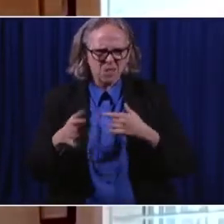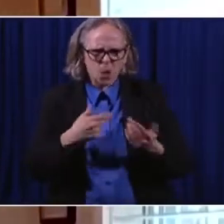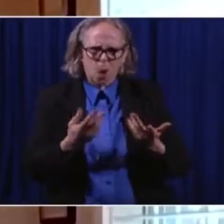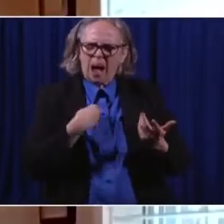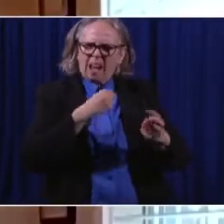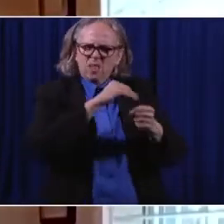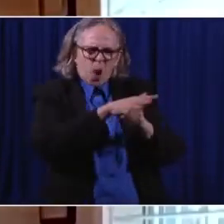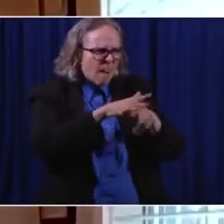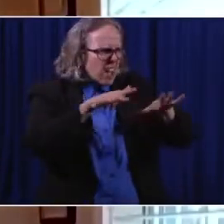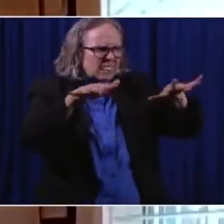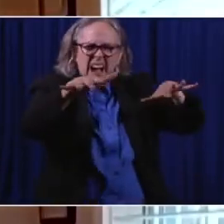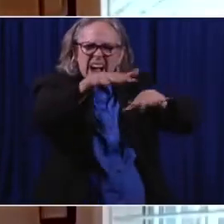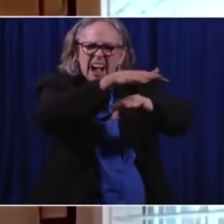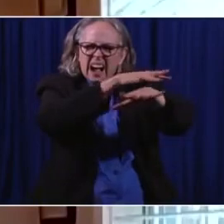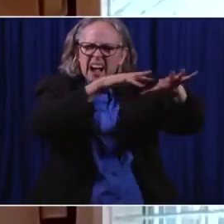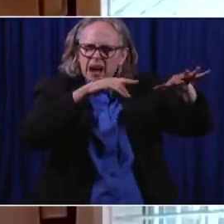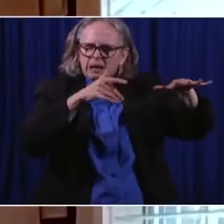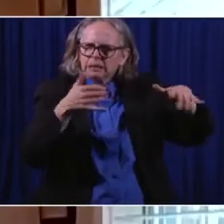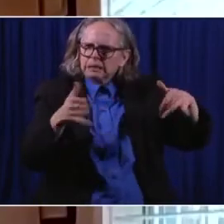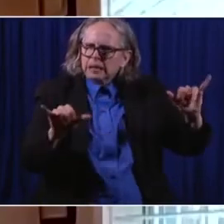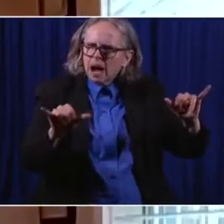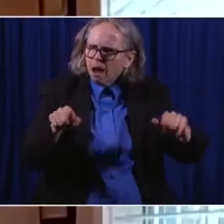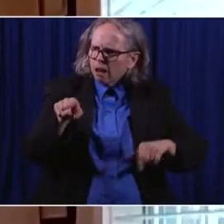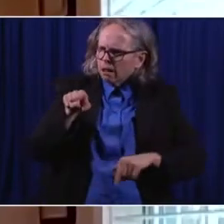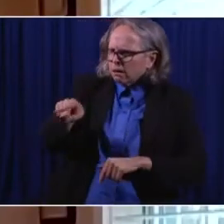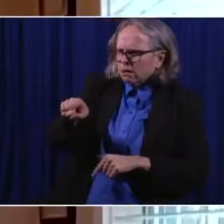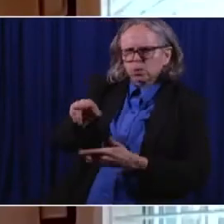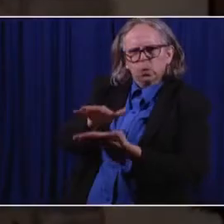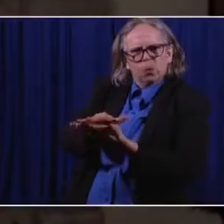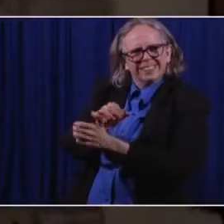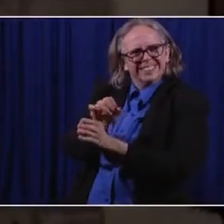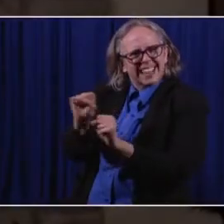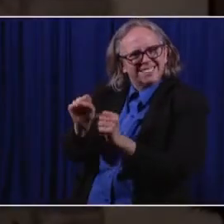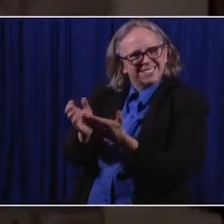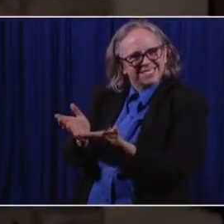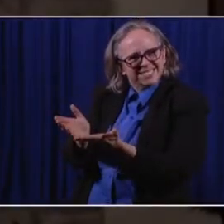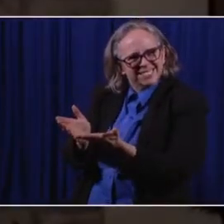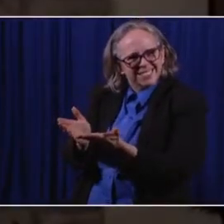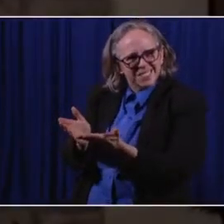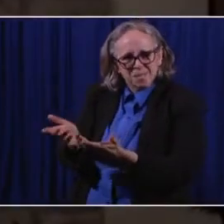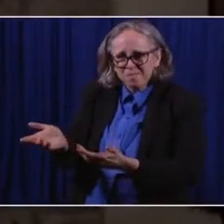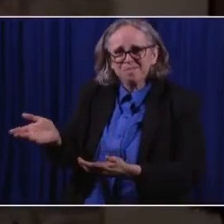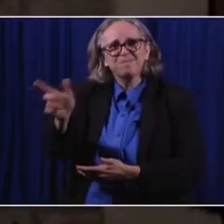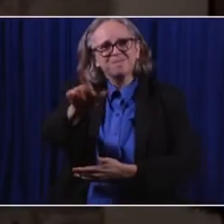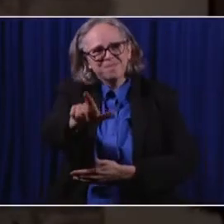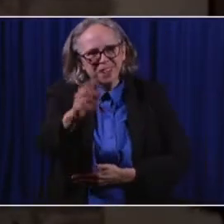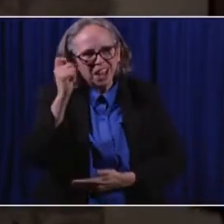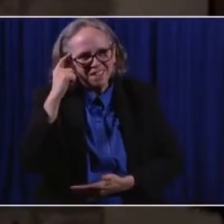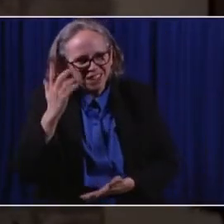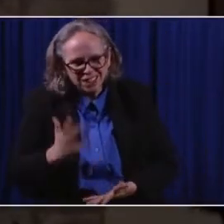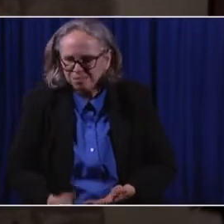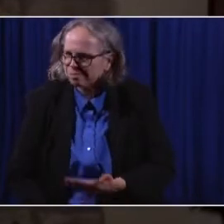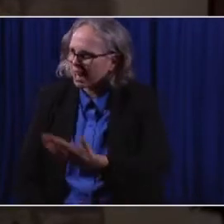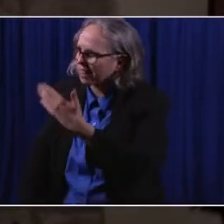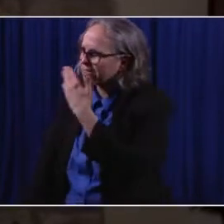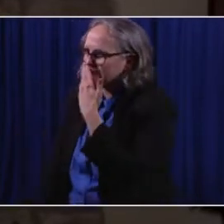Governor? Doctor, thank you very, very much. So today we are changing our guidance.